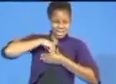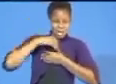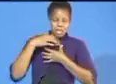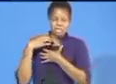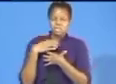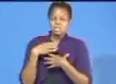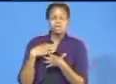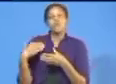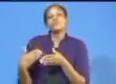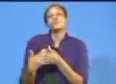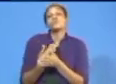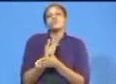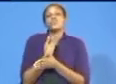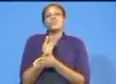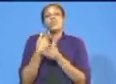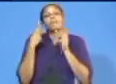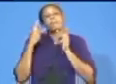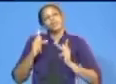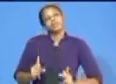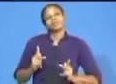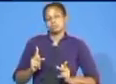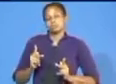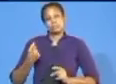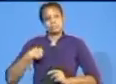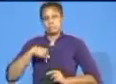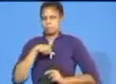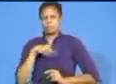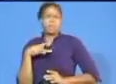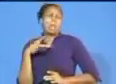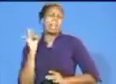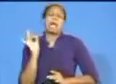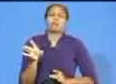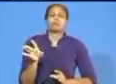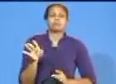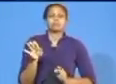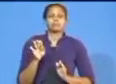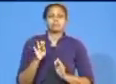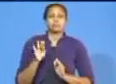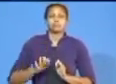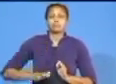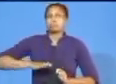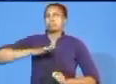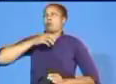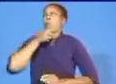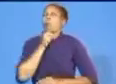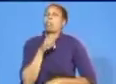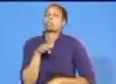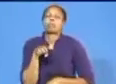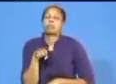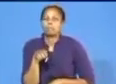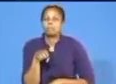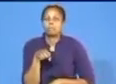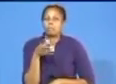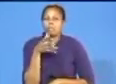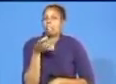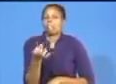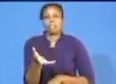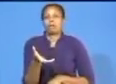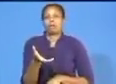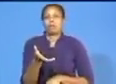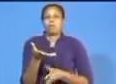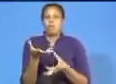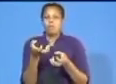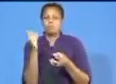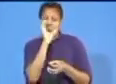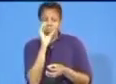a brand new person. We don't like growing older. And so we look for pills to keep